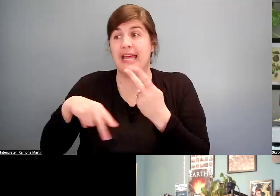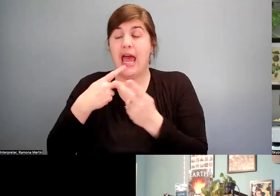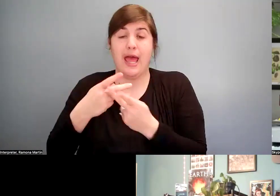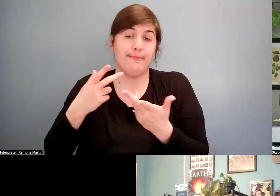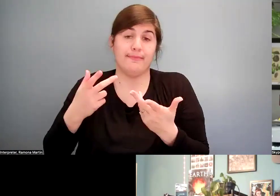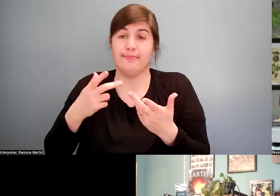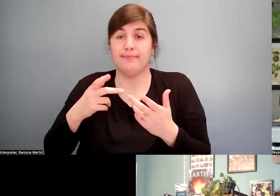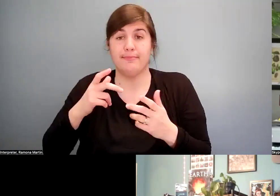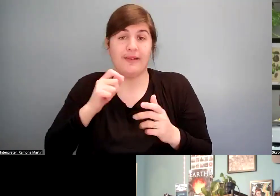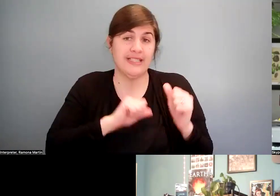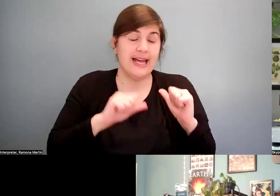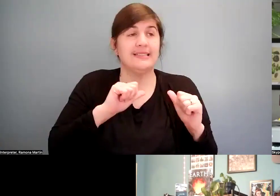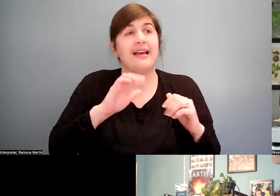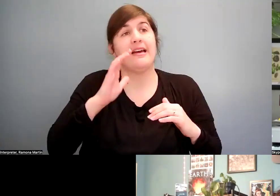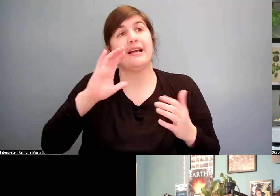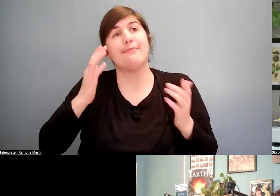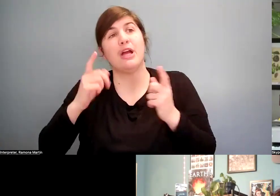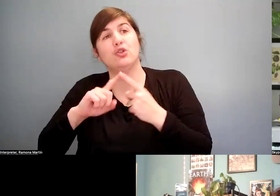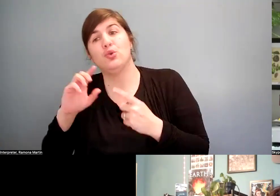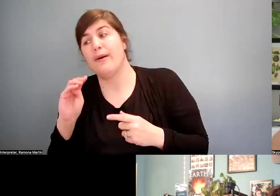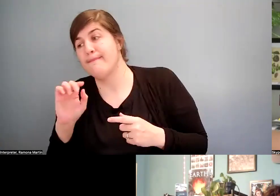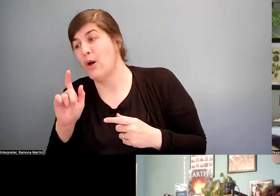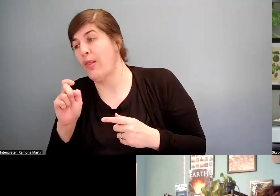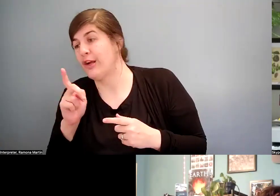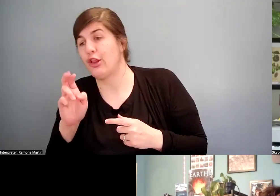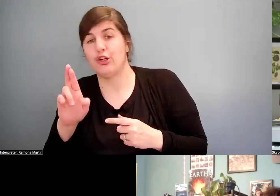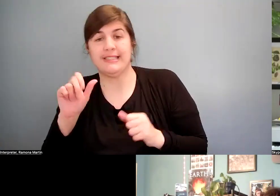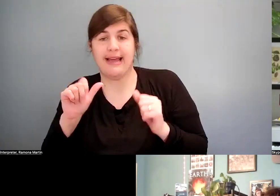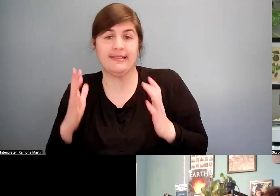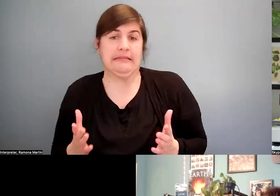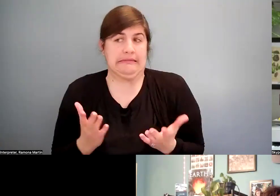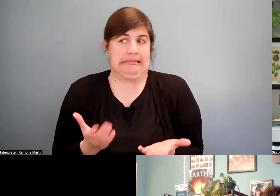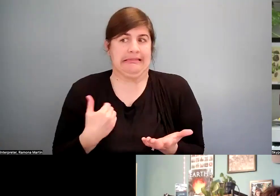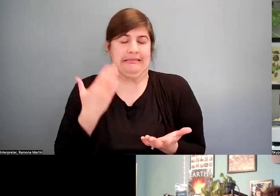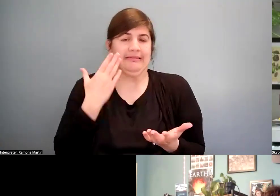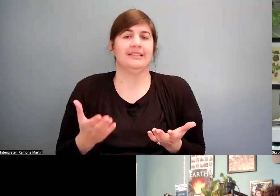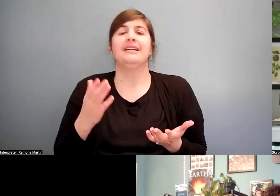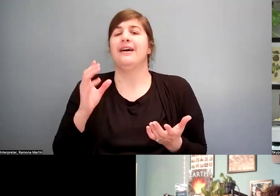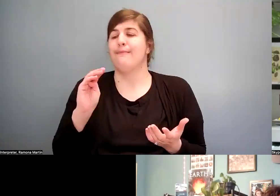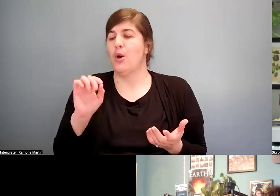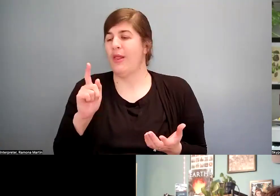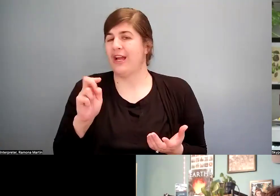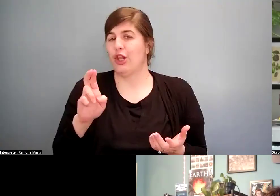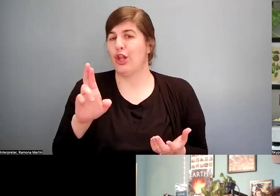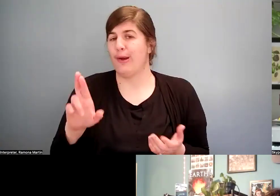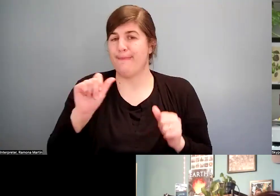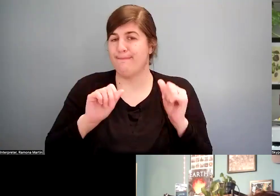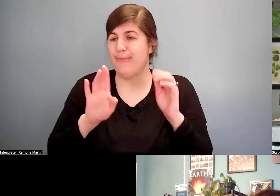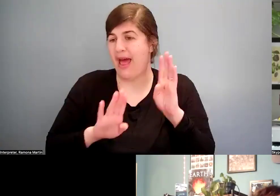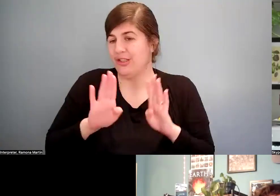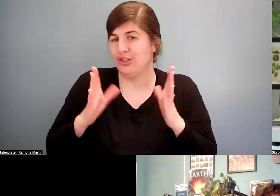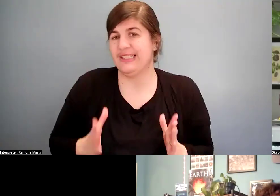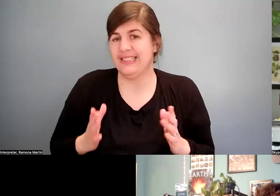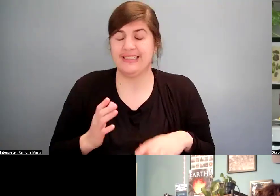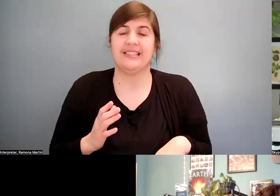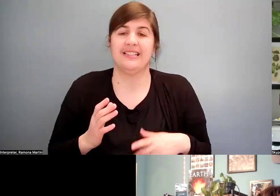molecular biologist or any other thing? I don't know. I almost feel like a molecular biologist might come into a